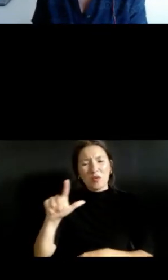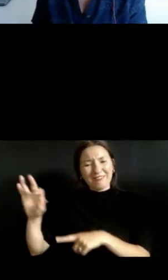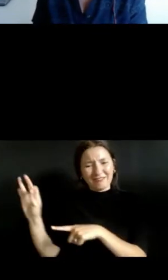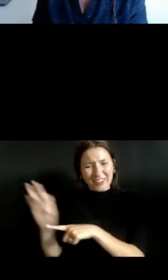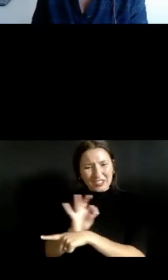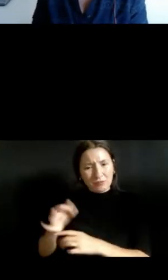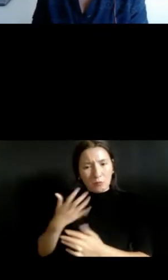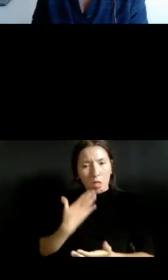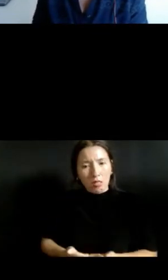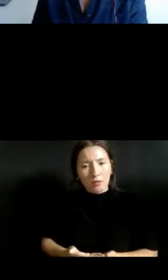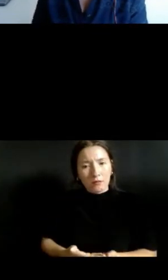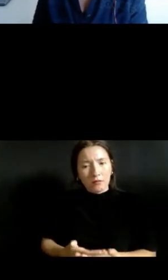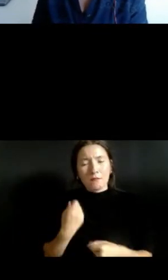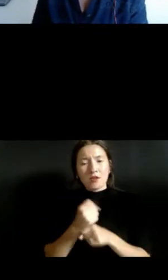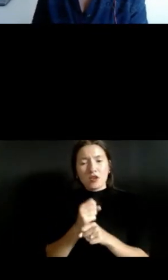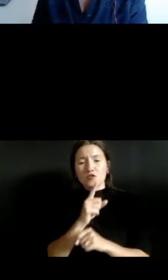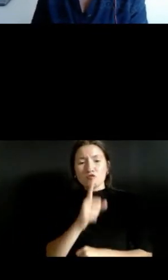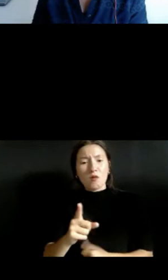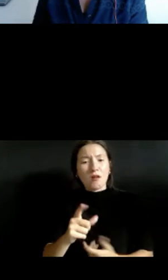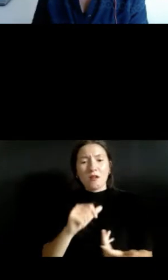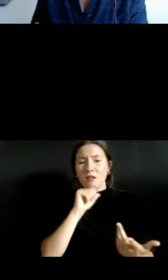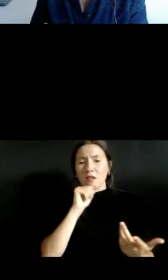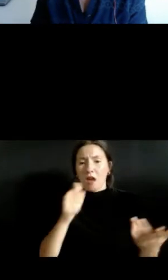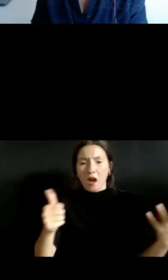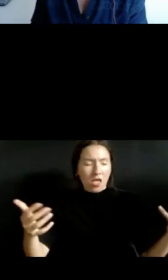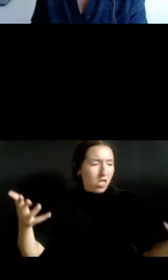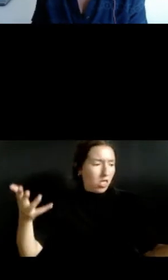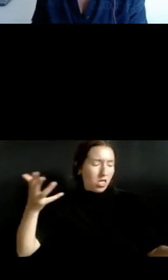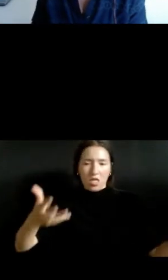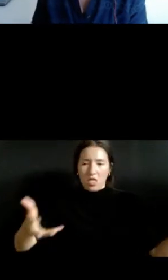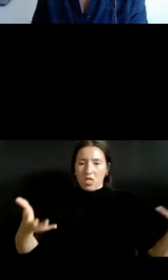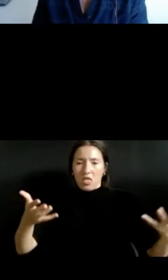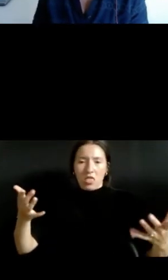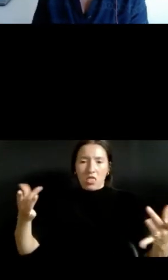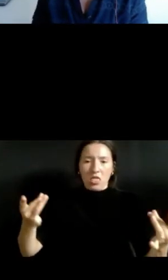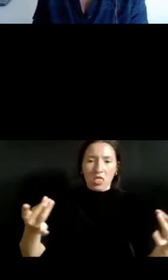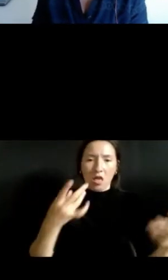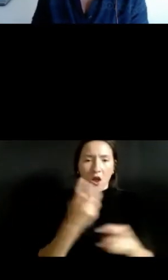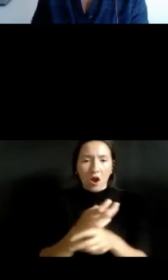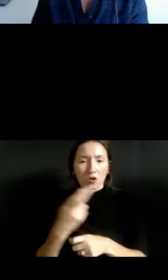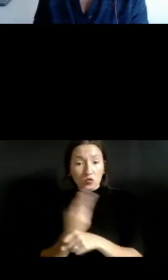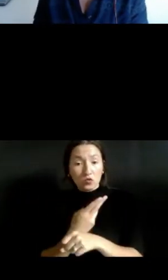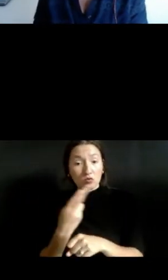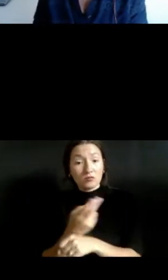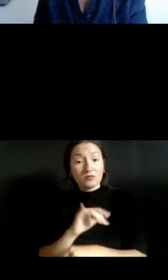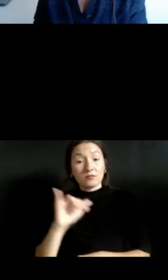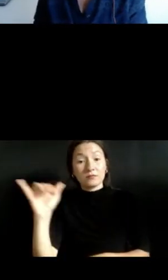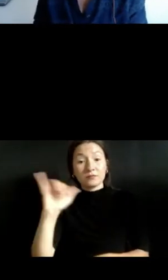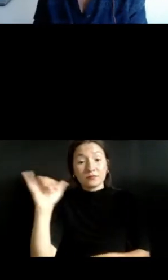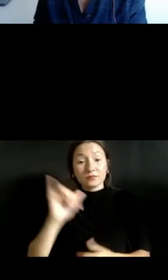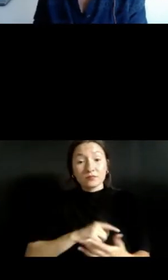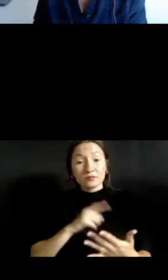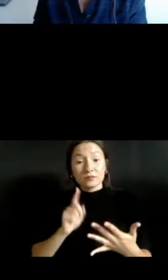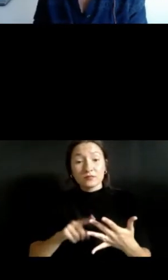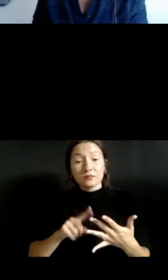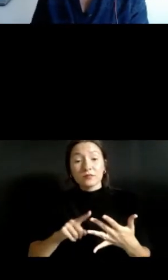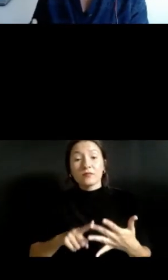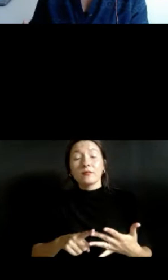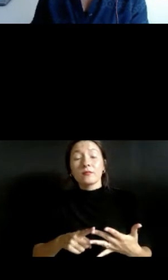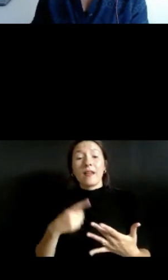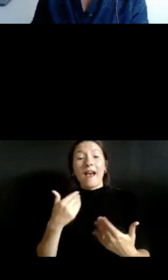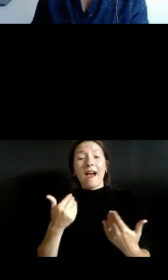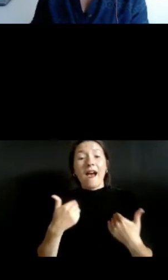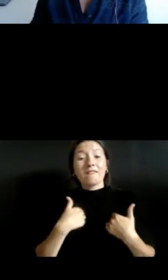up accessible templates and interactions which can be reused in projects. And other things which are key are having